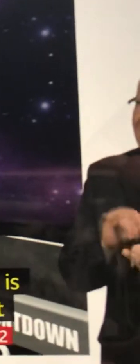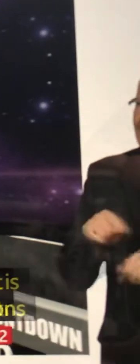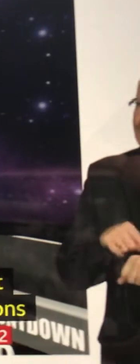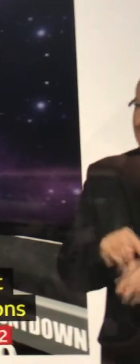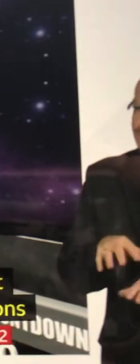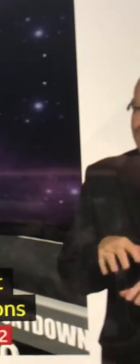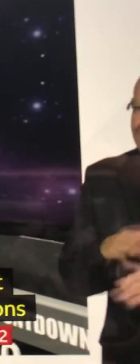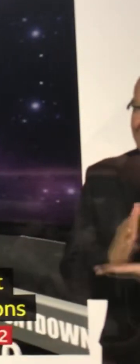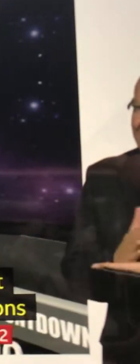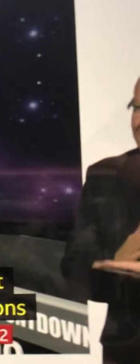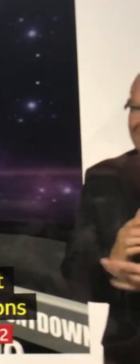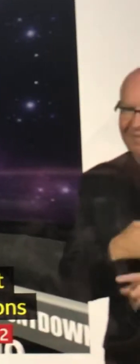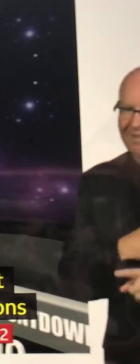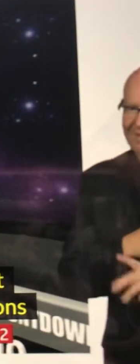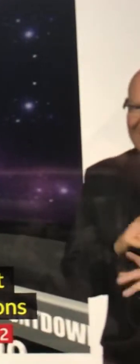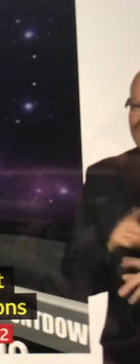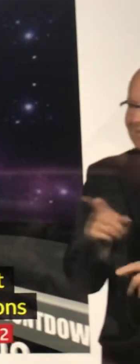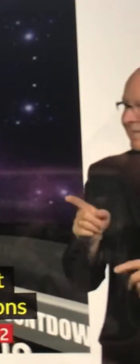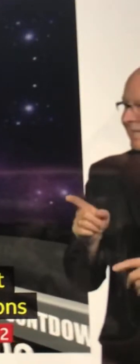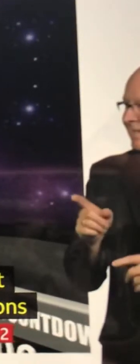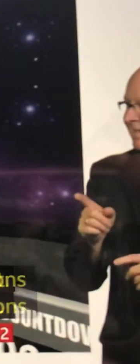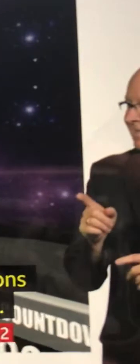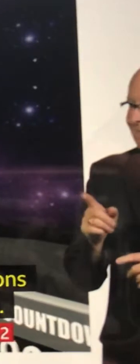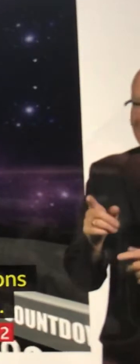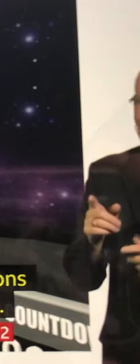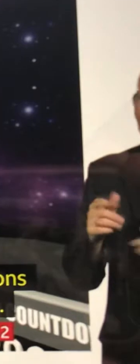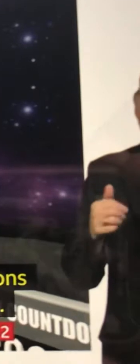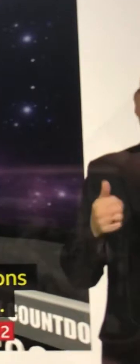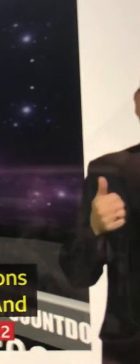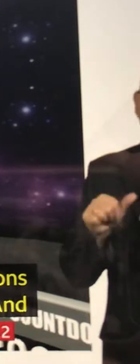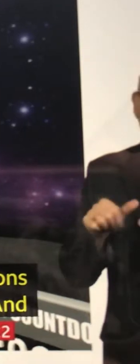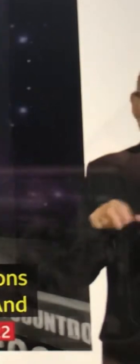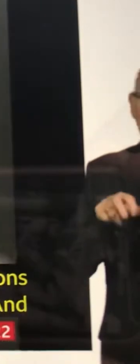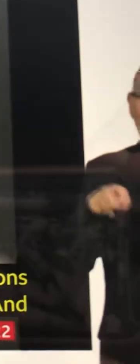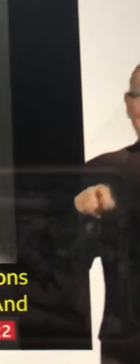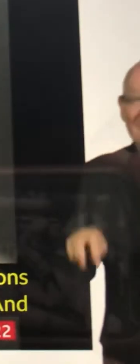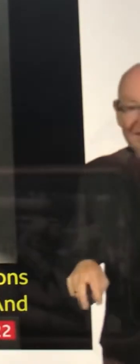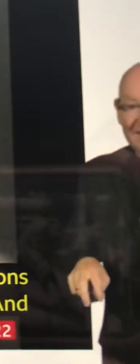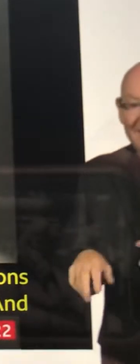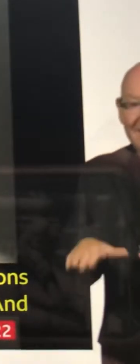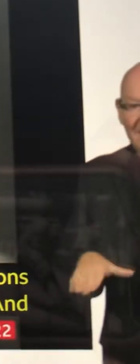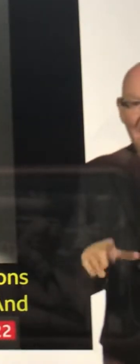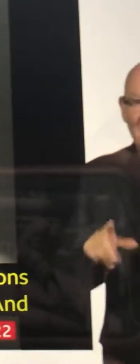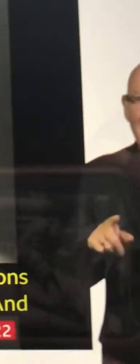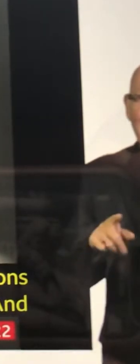the night before that he'd be walking down the steps and he'd open his mouth to say something and I would say something on top of it.